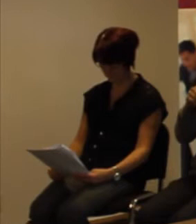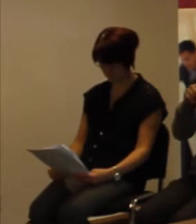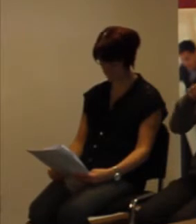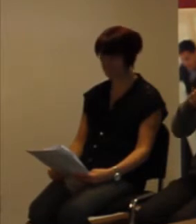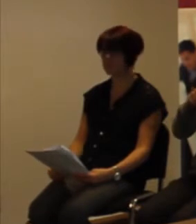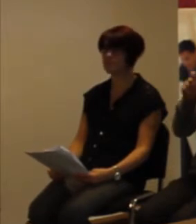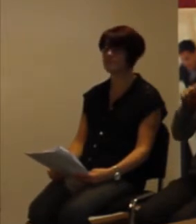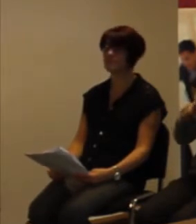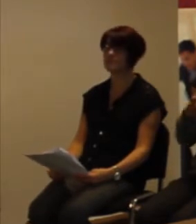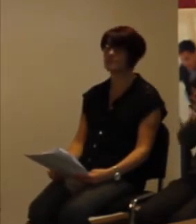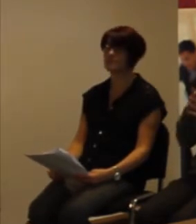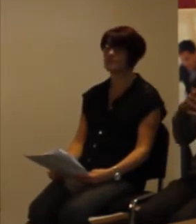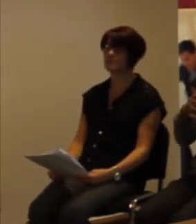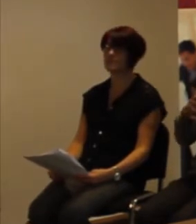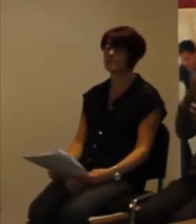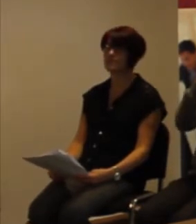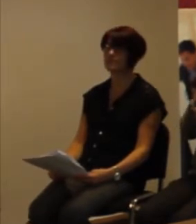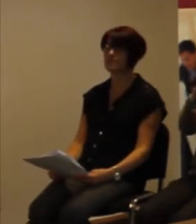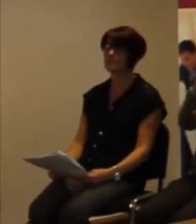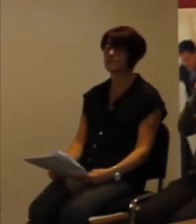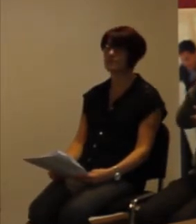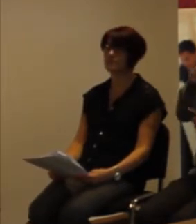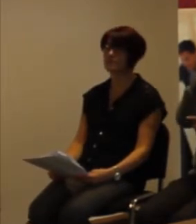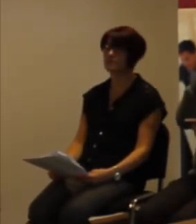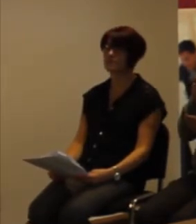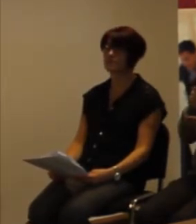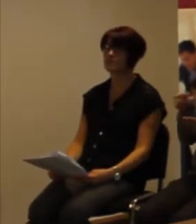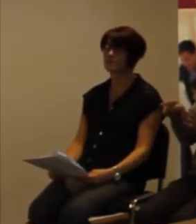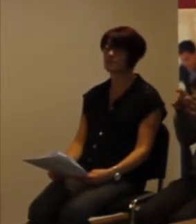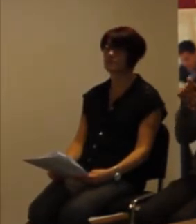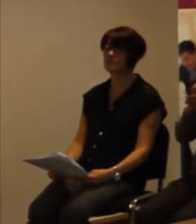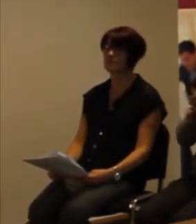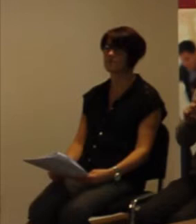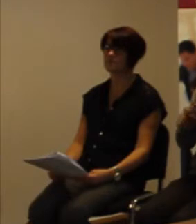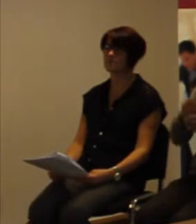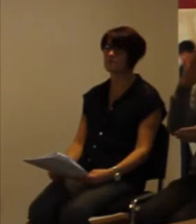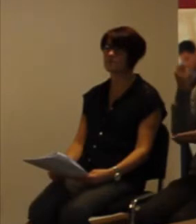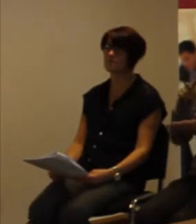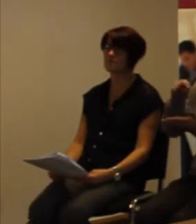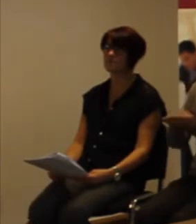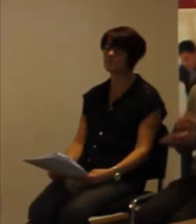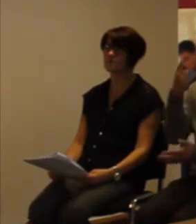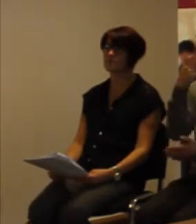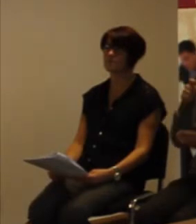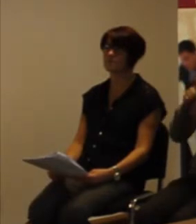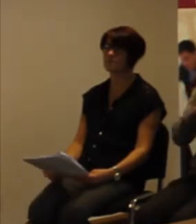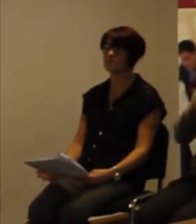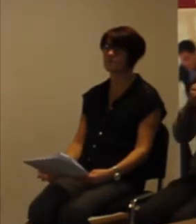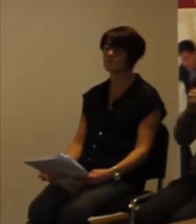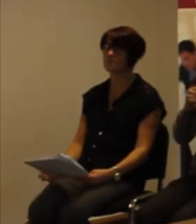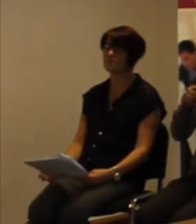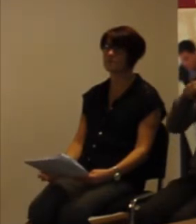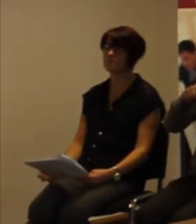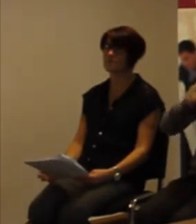reader as well. We don't need two Okay. people. Okay. Do OCN, are they guided by JCQ? No. Or no?